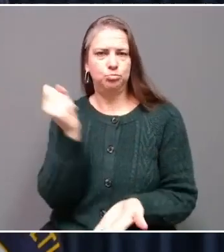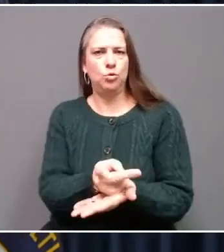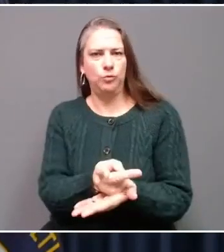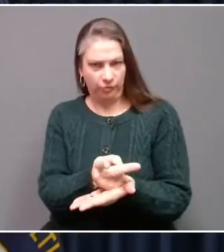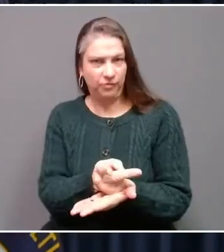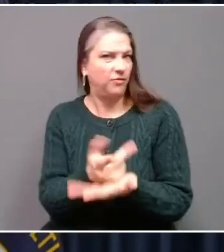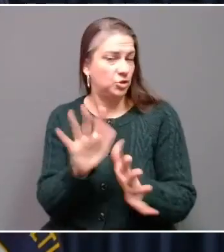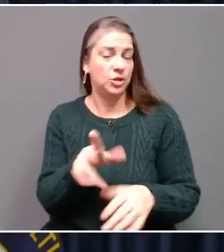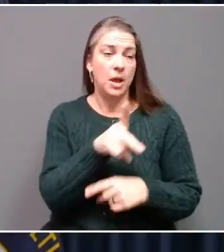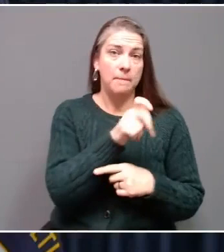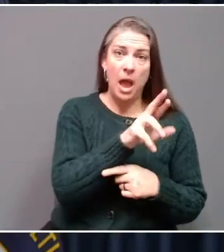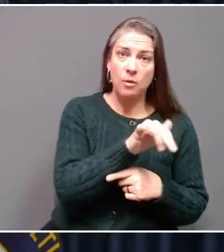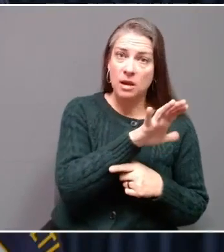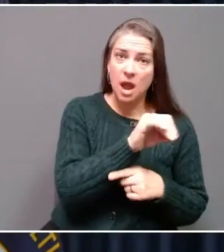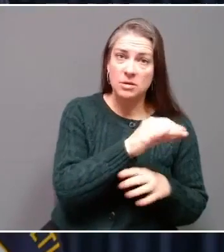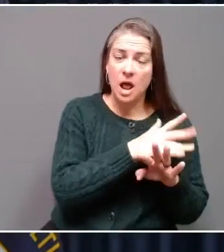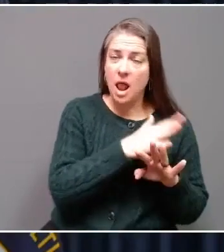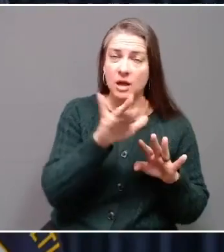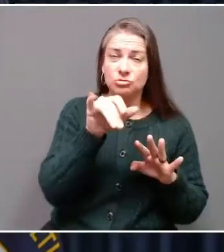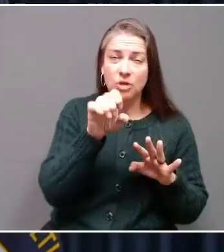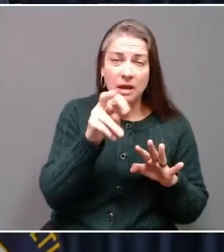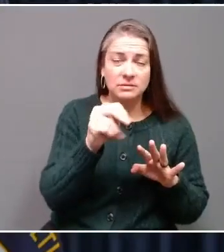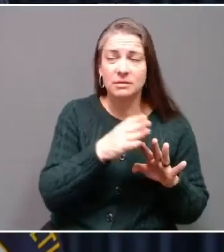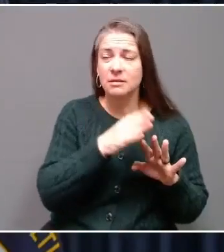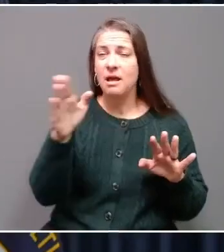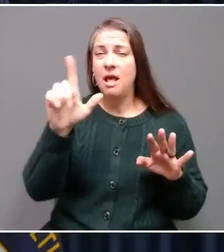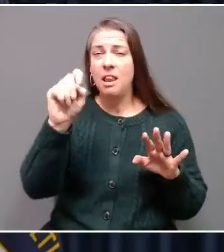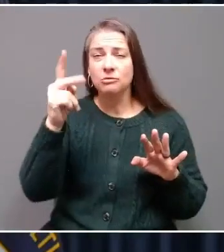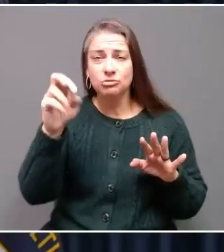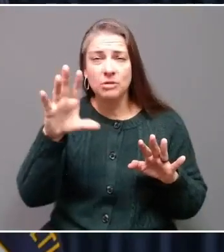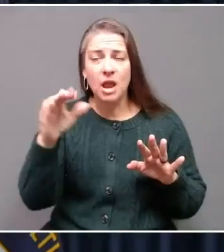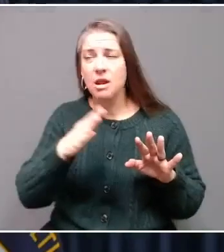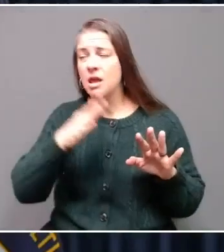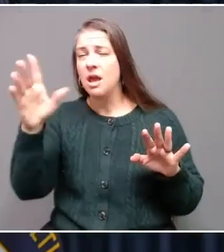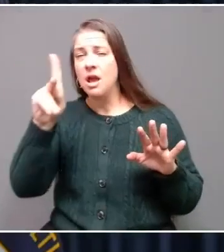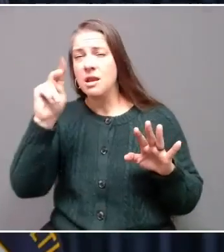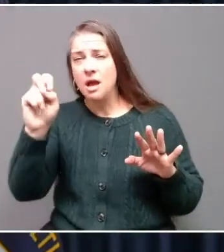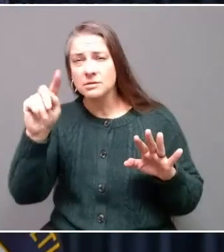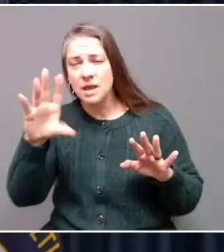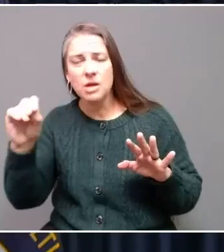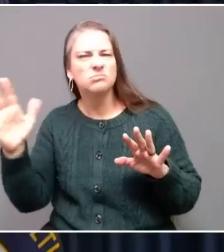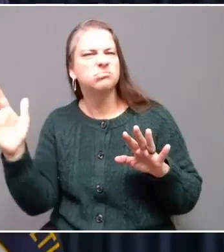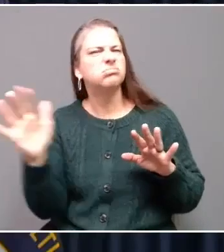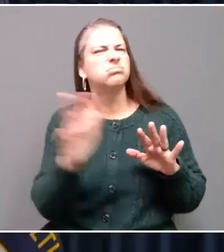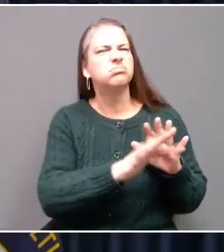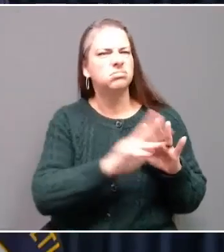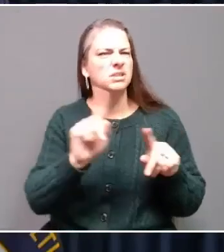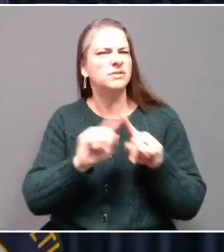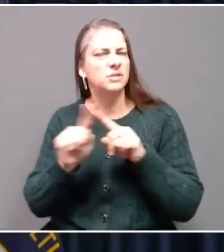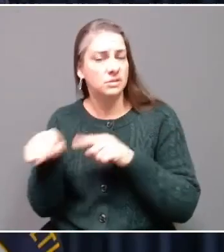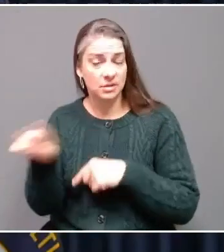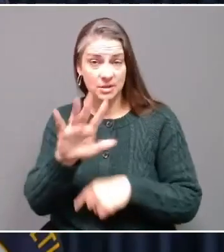Perry County, the city of Jackson, Breathitt County, Letcher County, and Knott County applicants. And as a reminder, this is a program